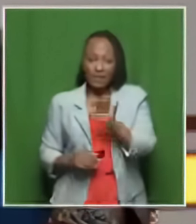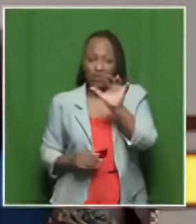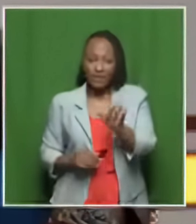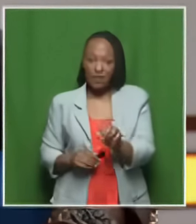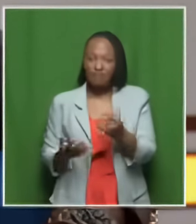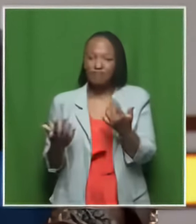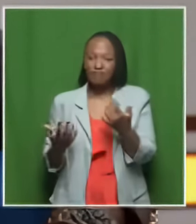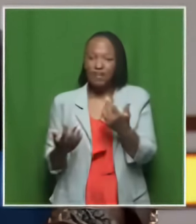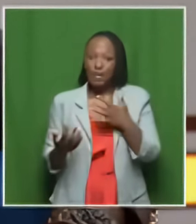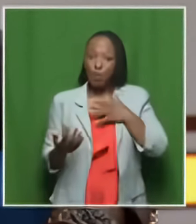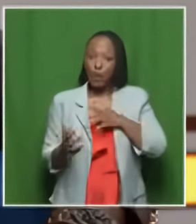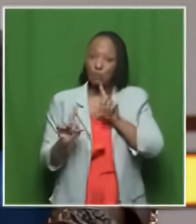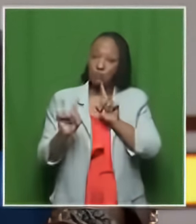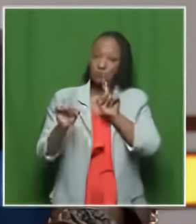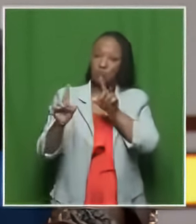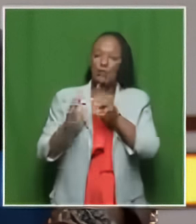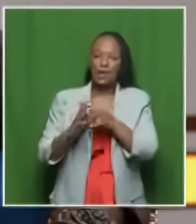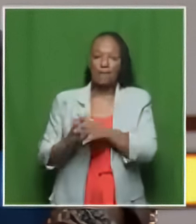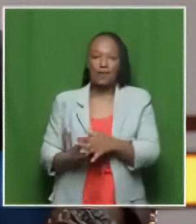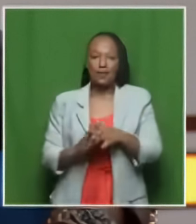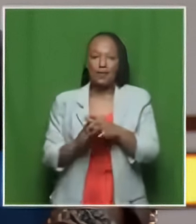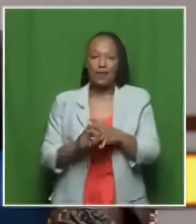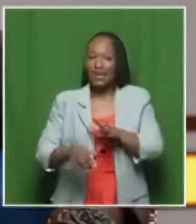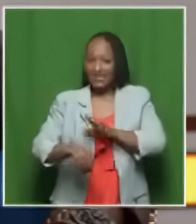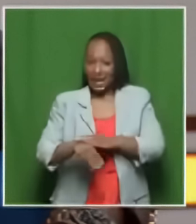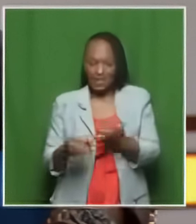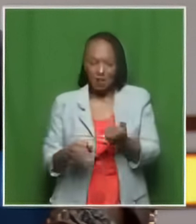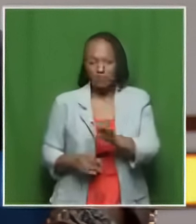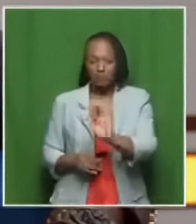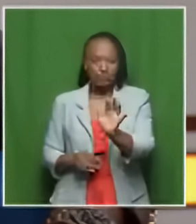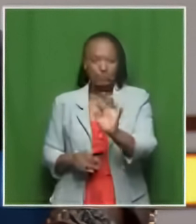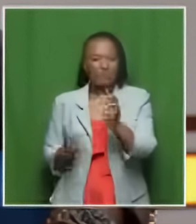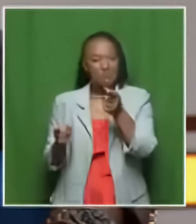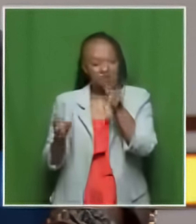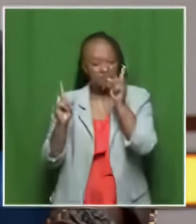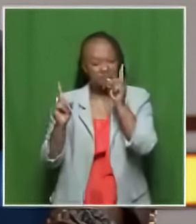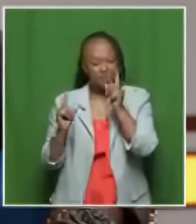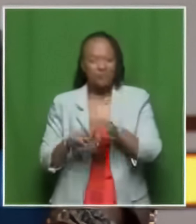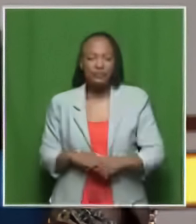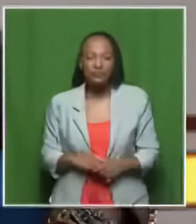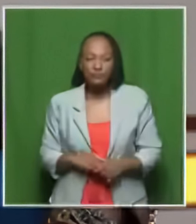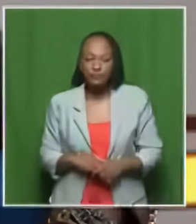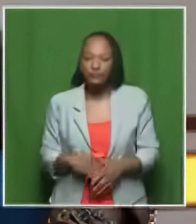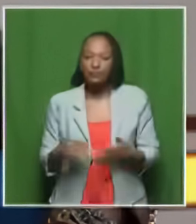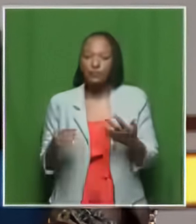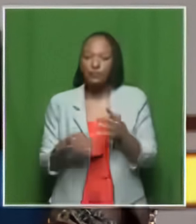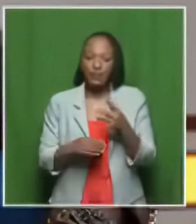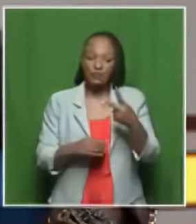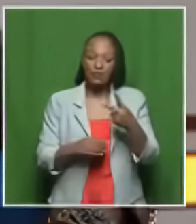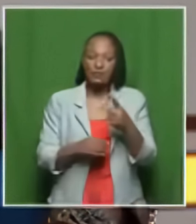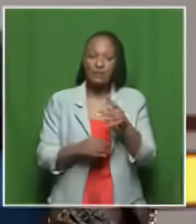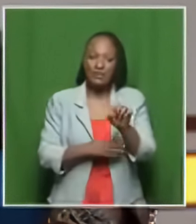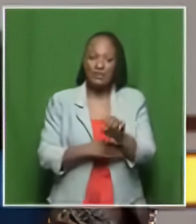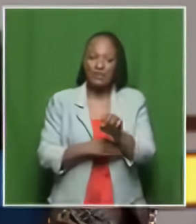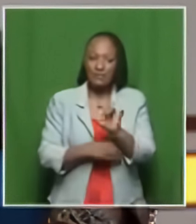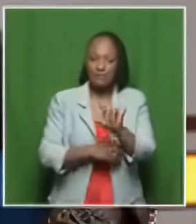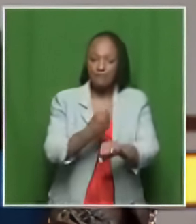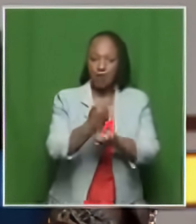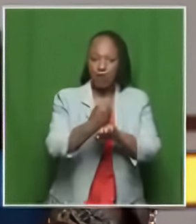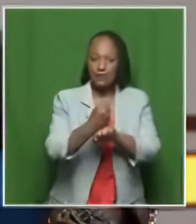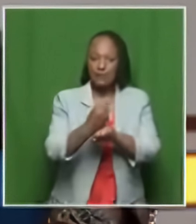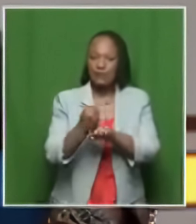an intention to go to America, this is not the time. It is dangerous. Secondly, the support of America to